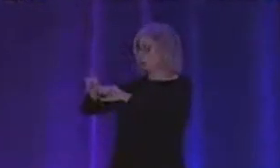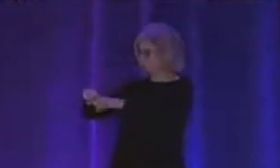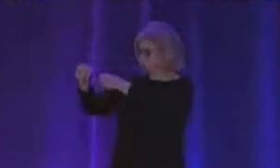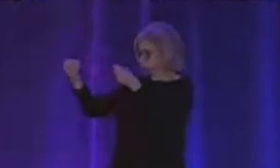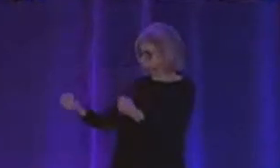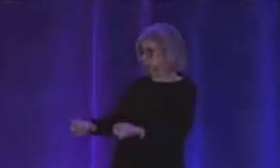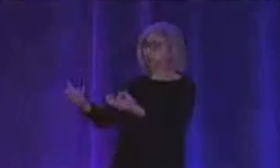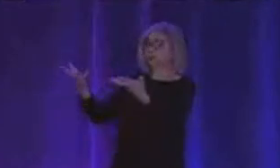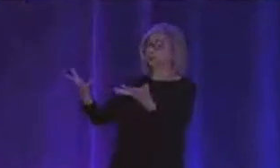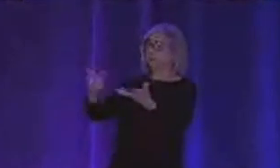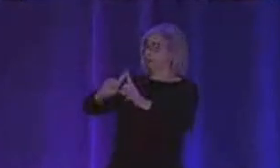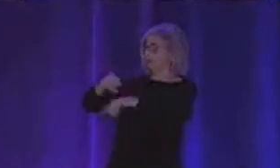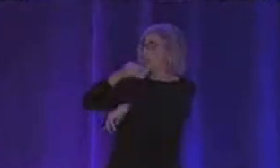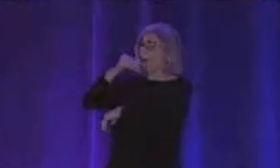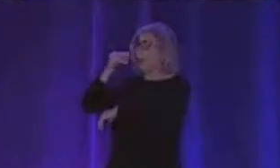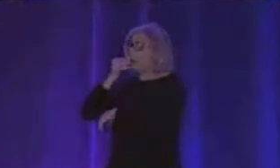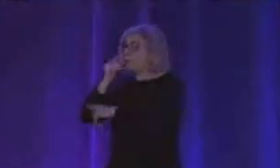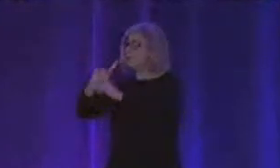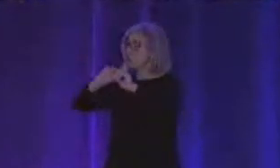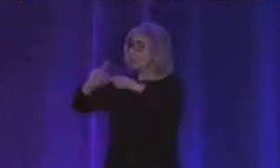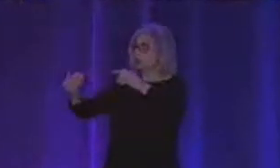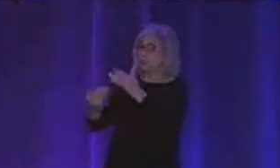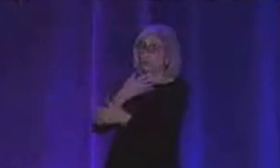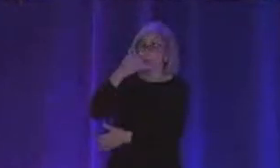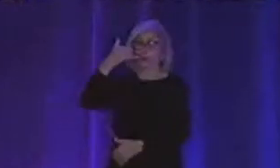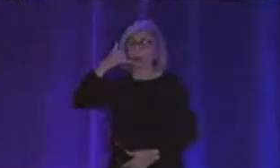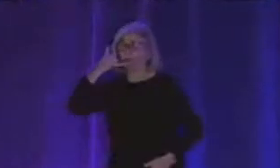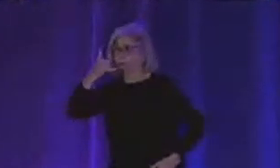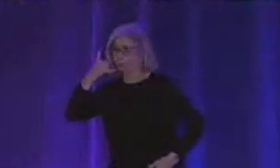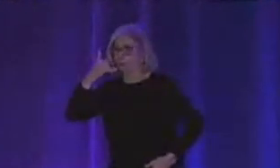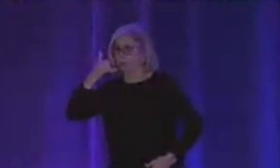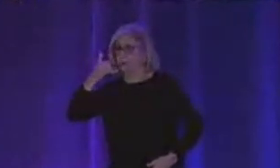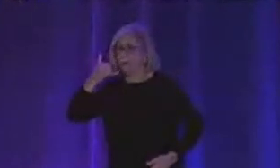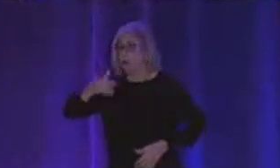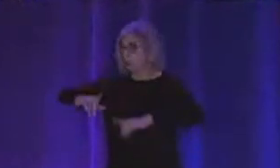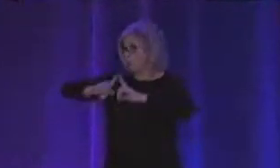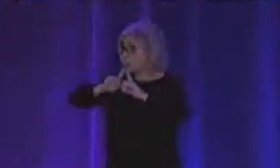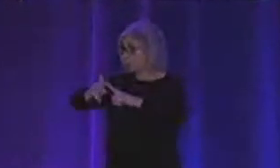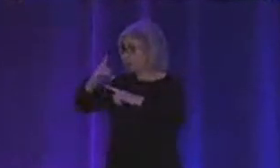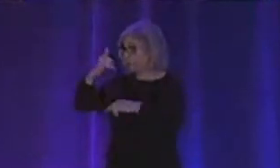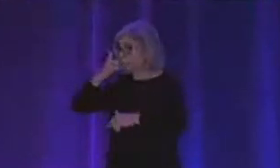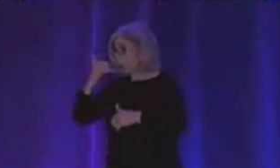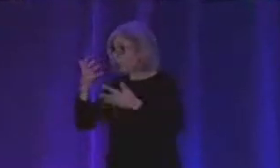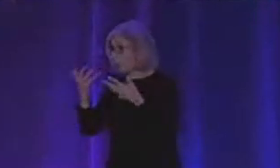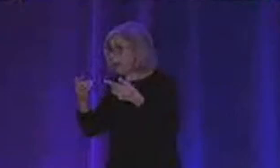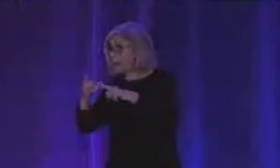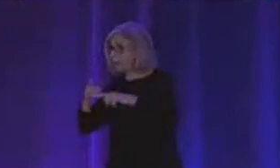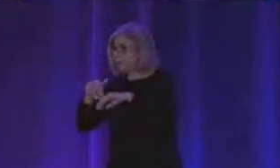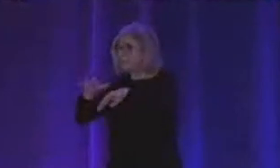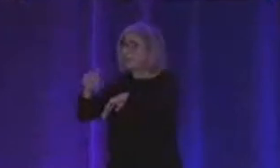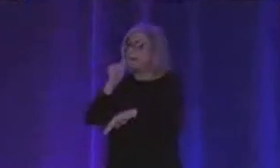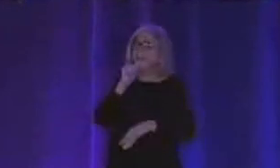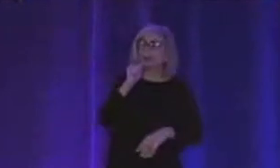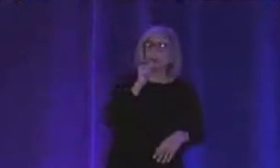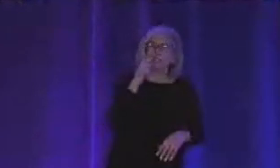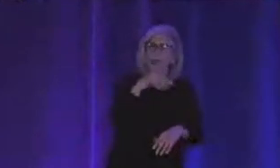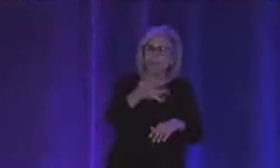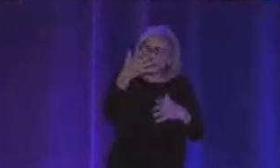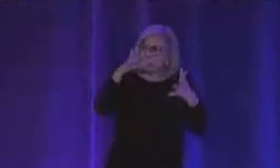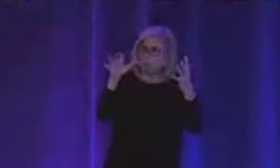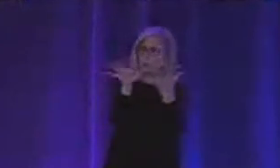screen, you go home, you order a new phone, and then to order the new phone, it sends you a password to the